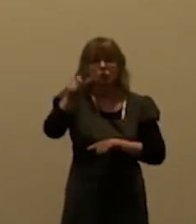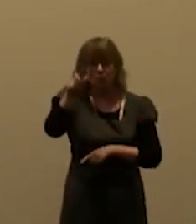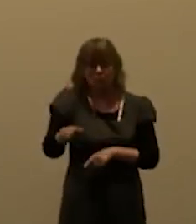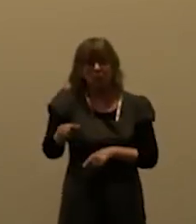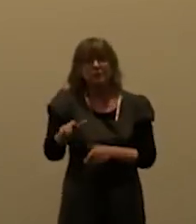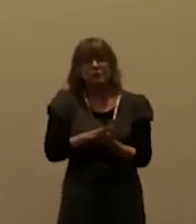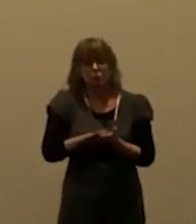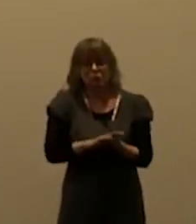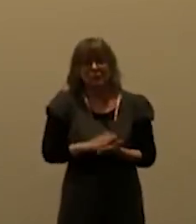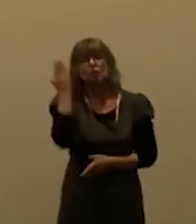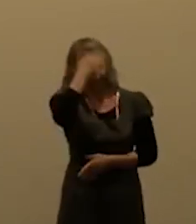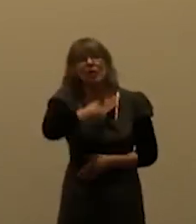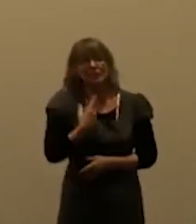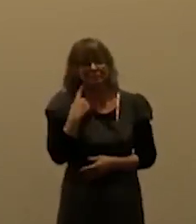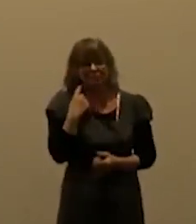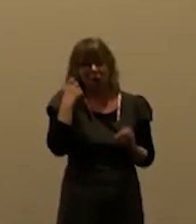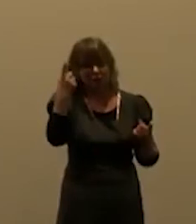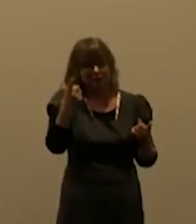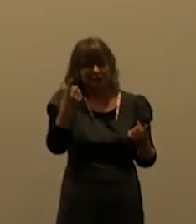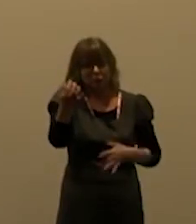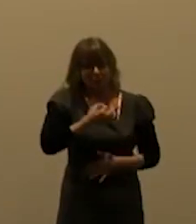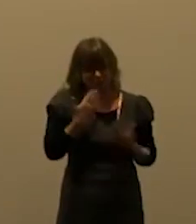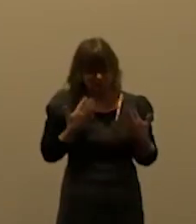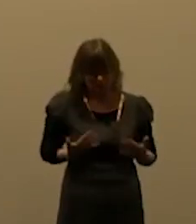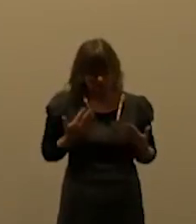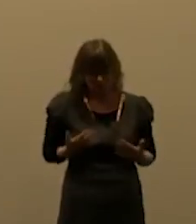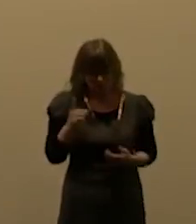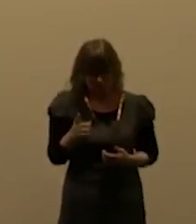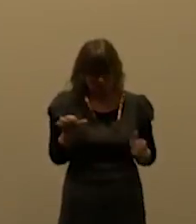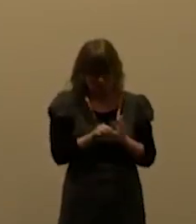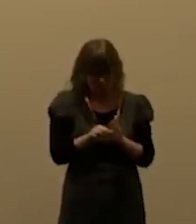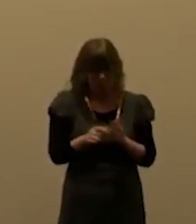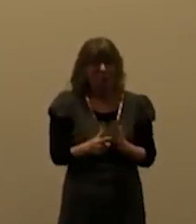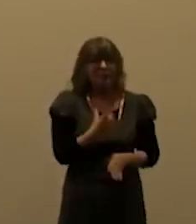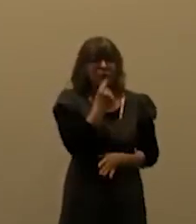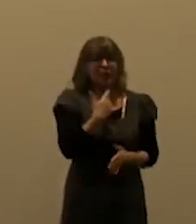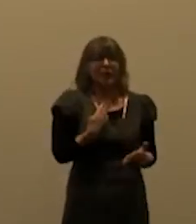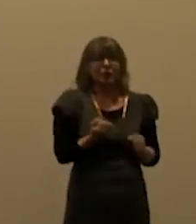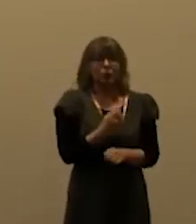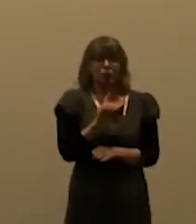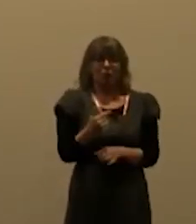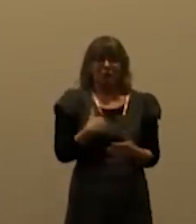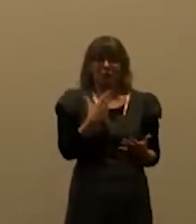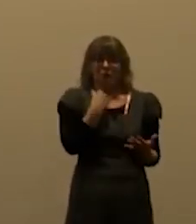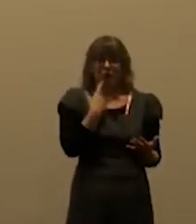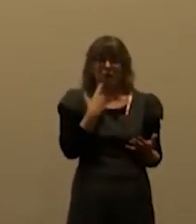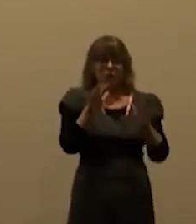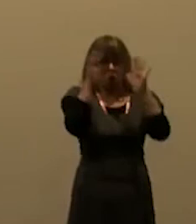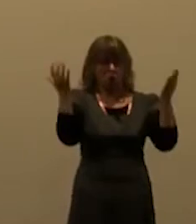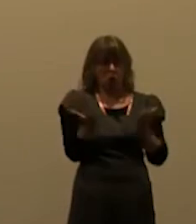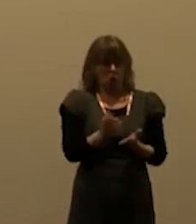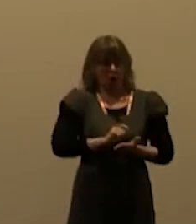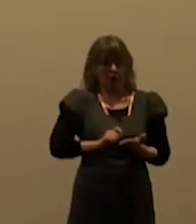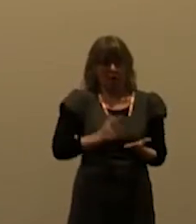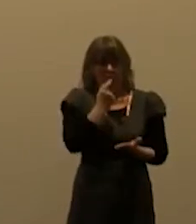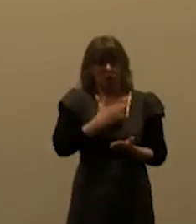Okay, I get it now. So apologies, it's not the easiest one. Yeah, so you can just do it. You could just get a global admin, yeah?